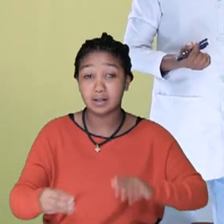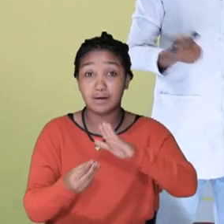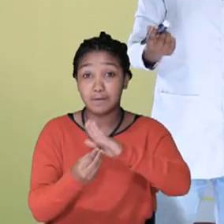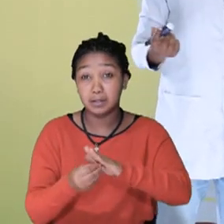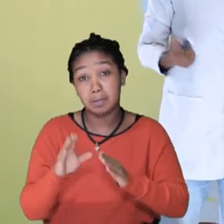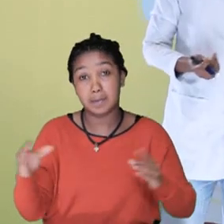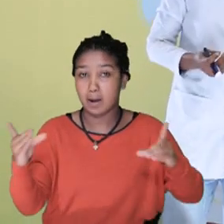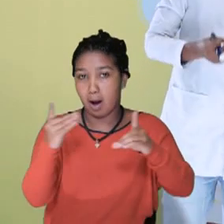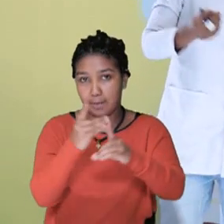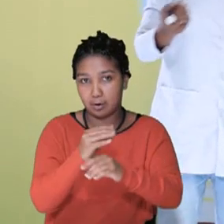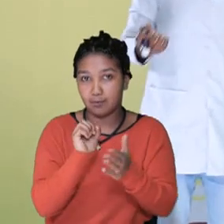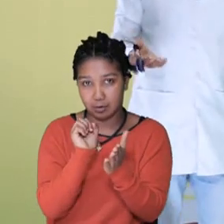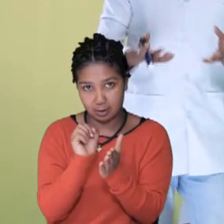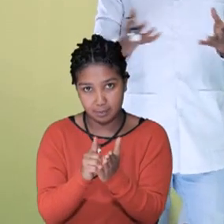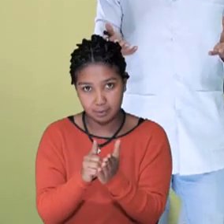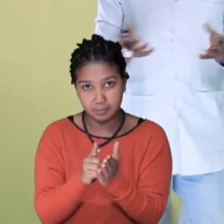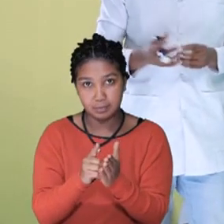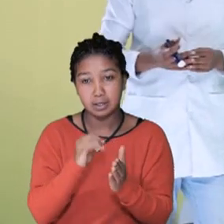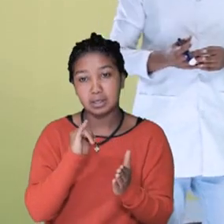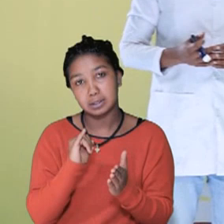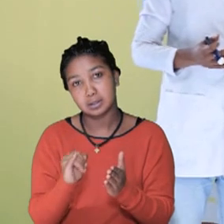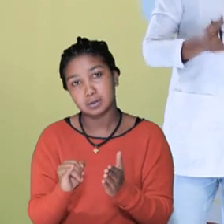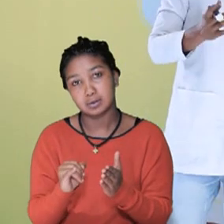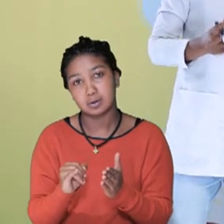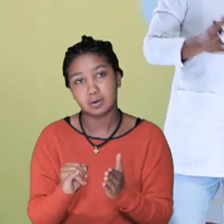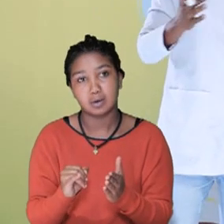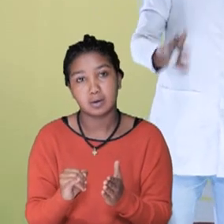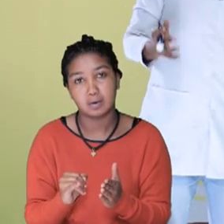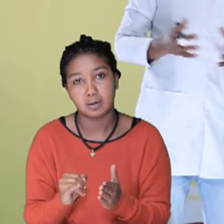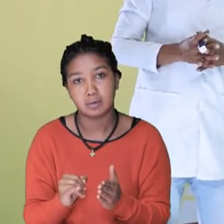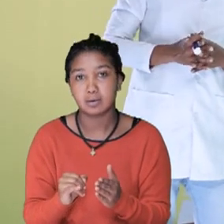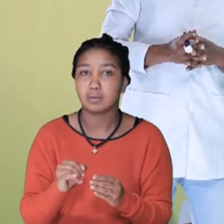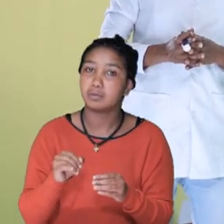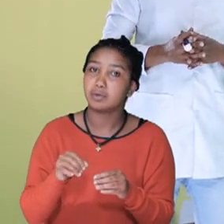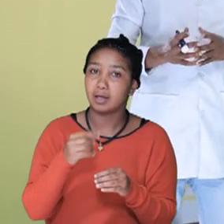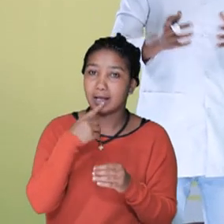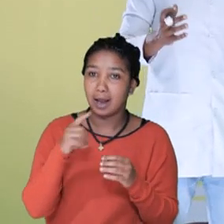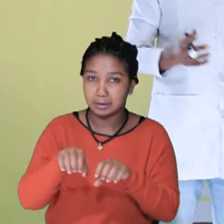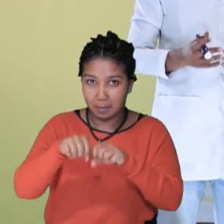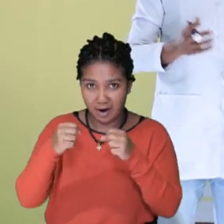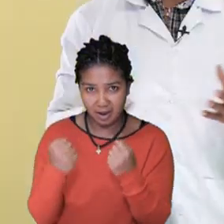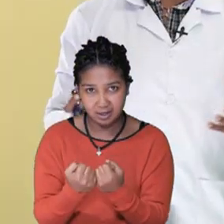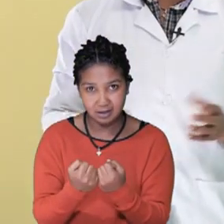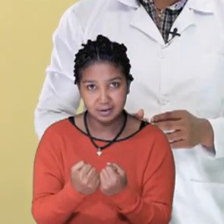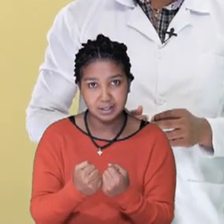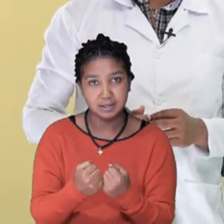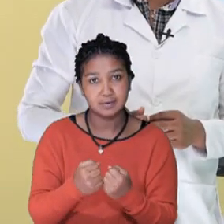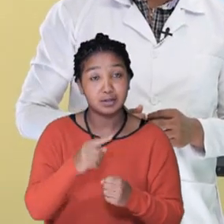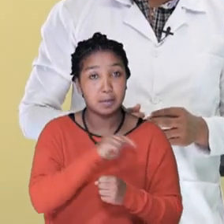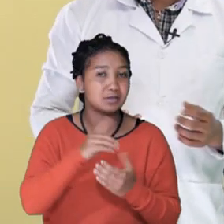happen. For example, it may be burn, the glasses break, temperature